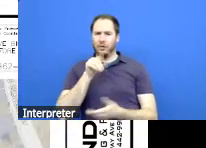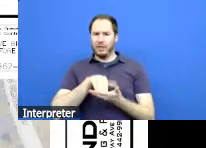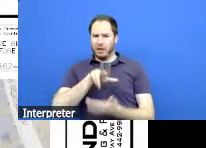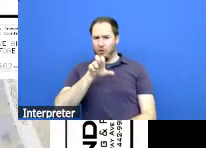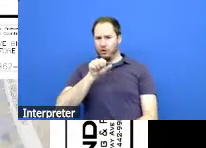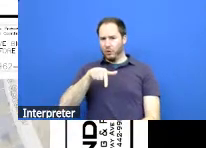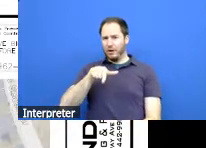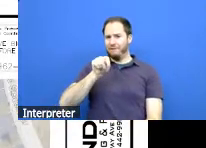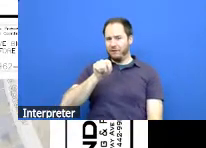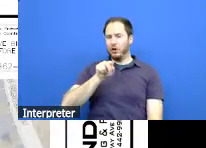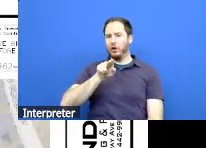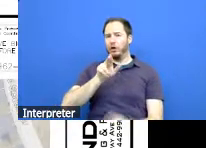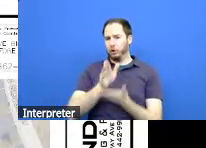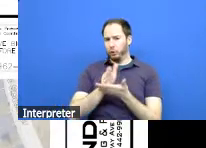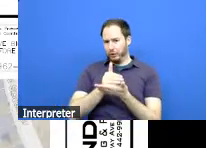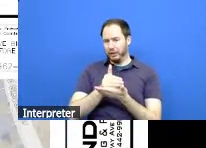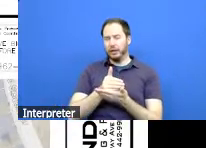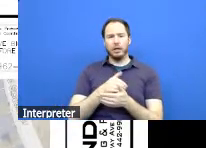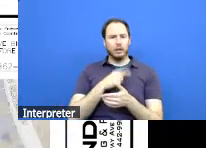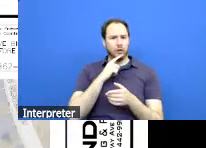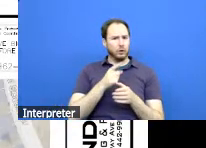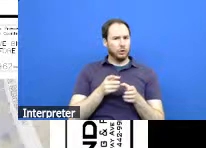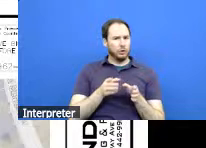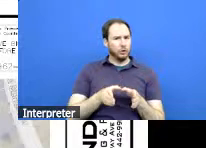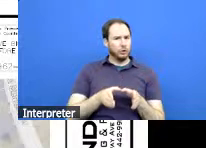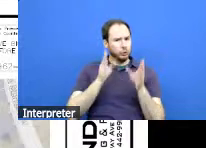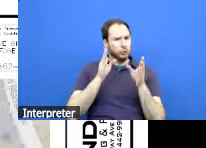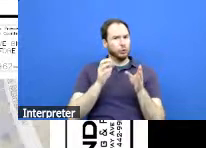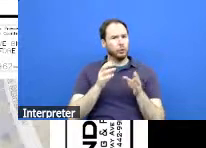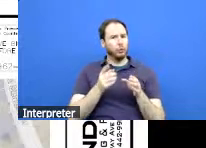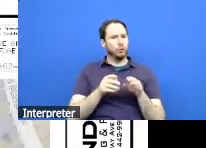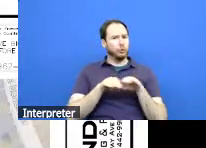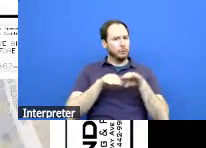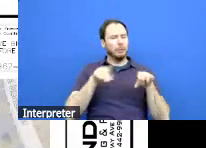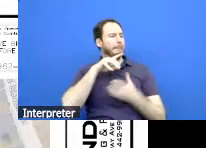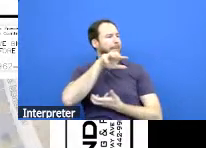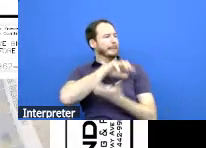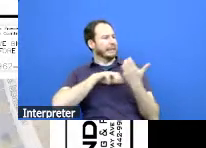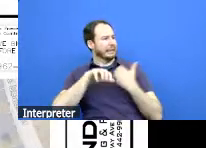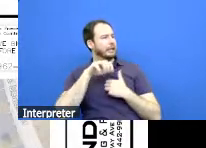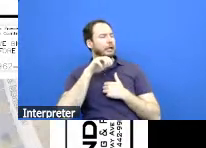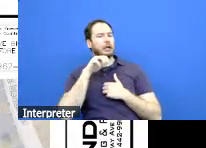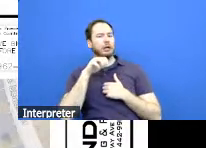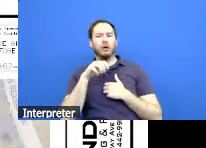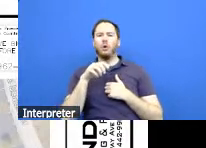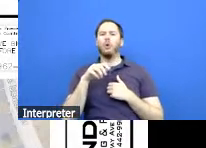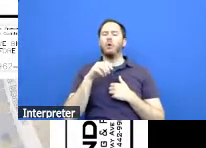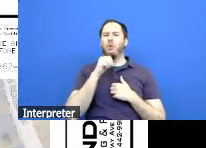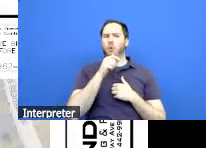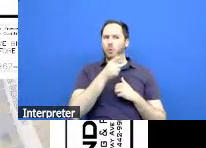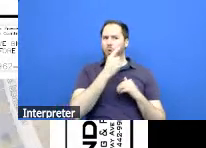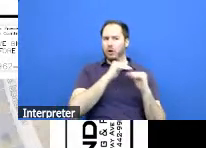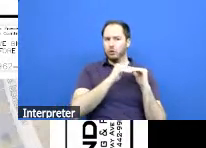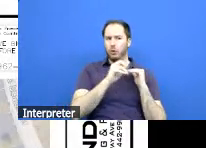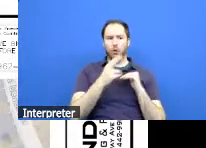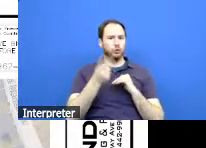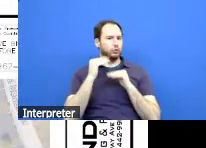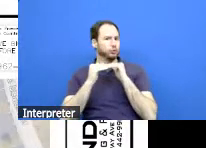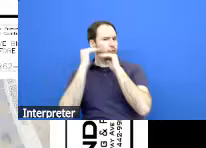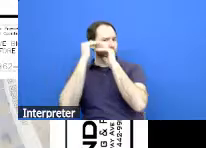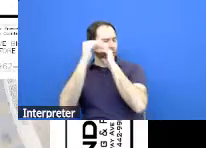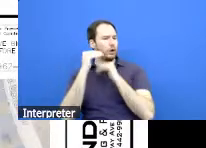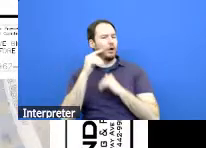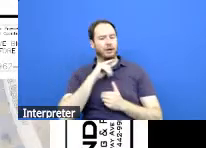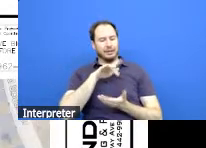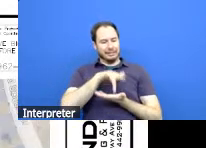foot units, 2-story, 1-story? The mix. Really? There'll be some that are 1-story? So our goal would have the